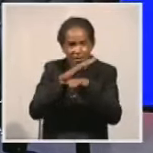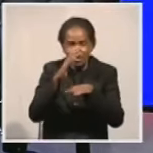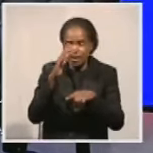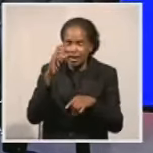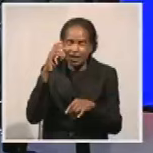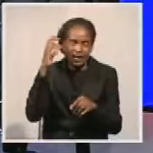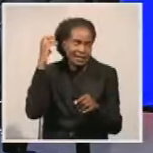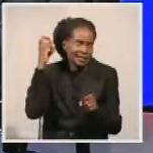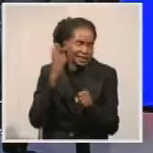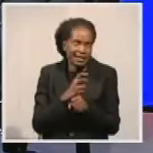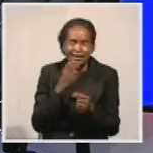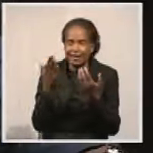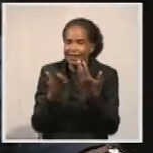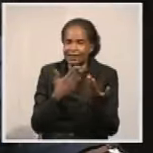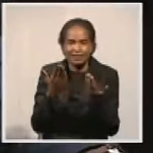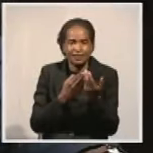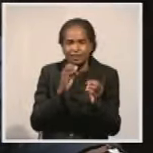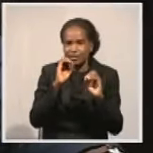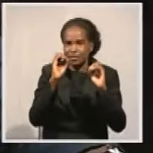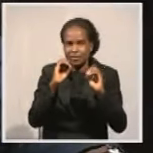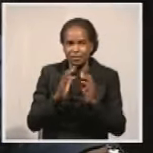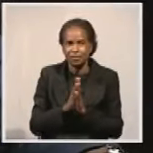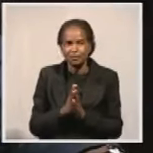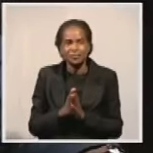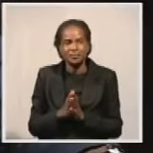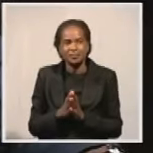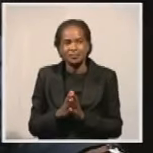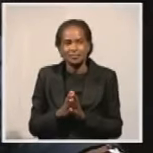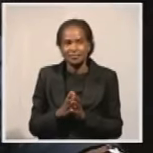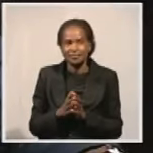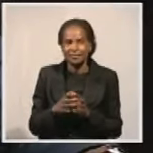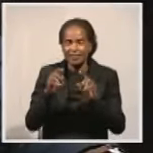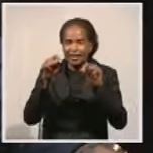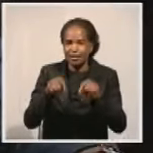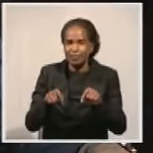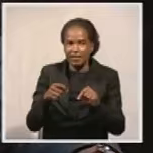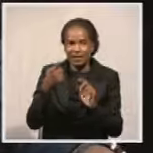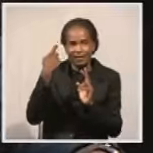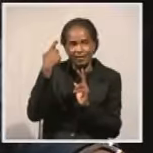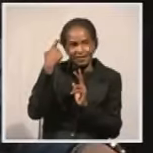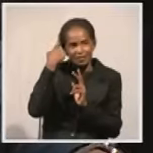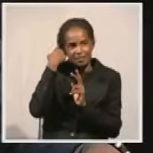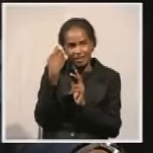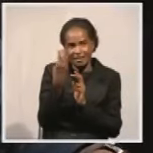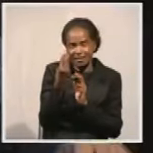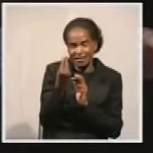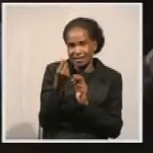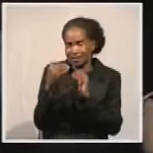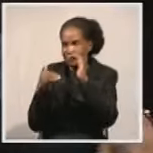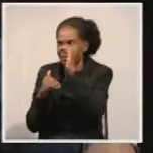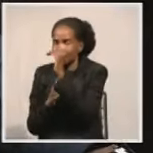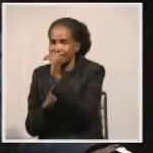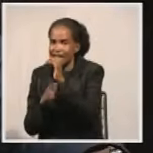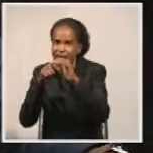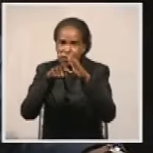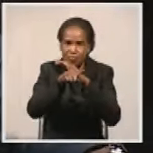I can imagine now, because of course, if I have to administer home affairs or finance, I'm here. I'm at the head office. I'm here in Windhoek. I don't have to deal